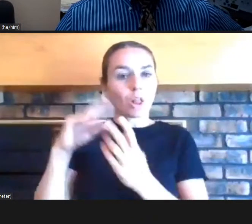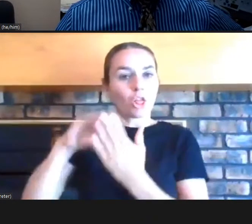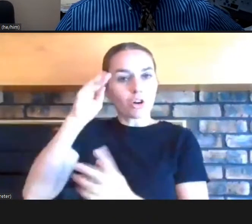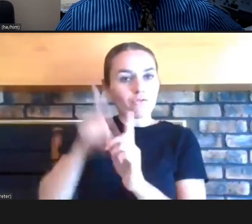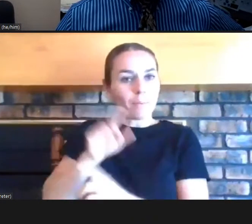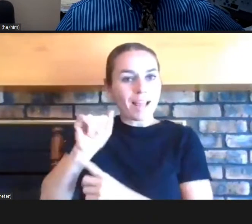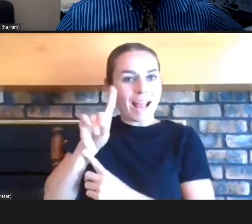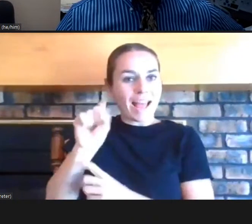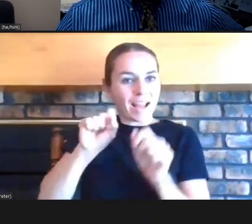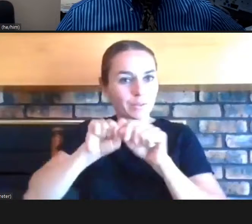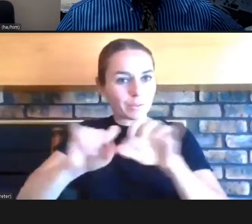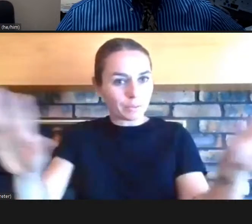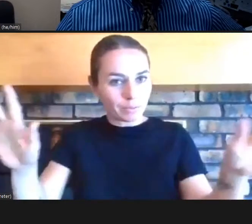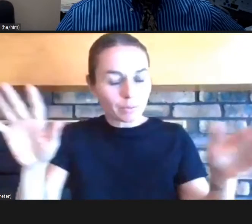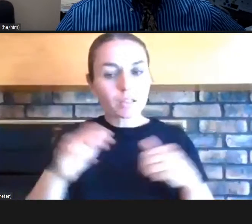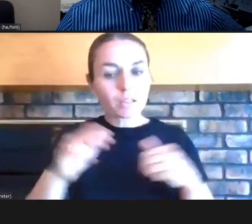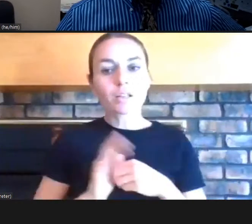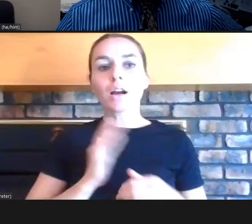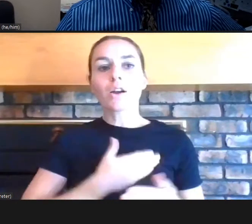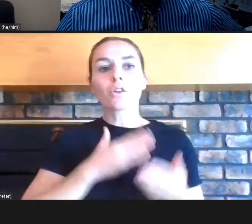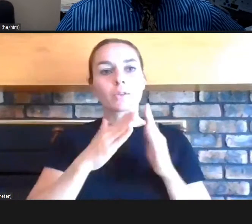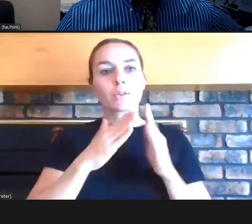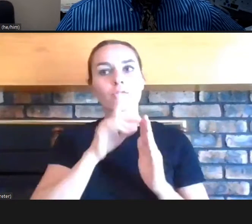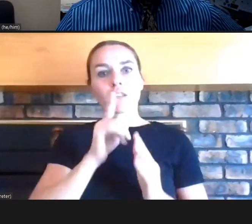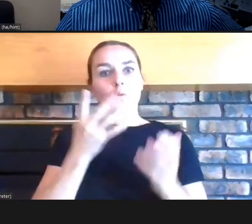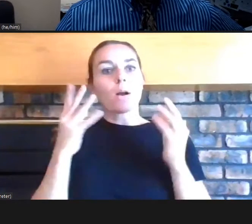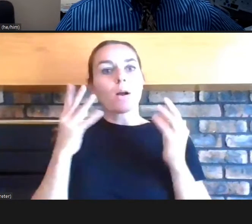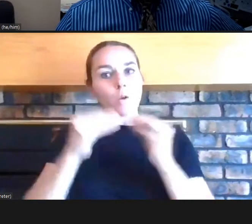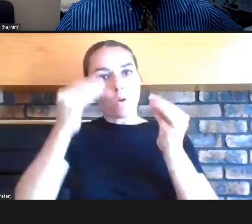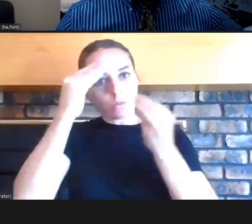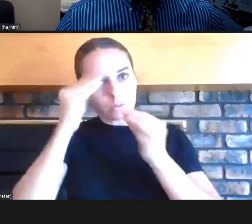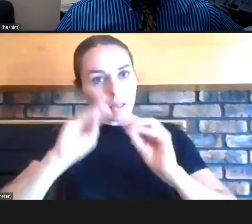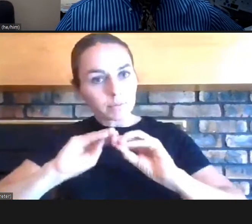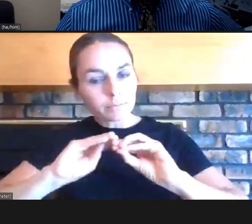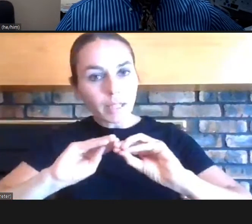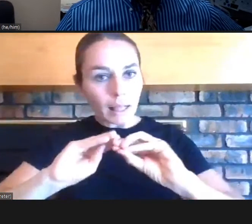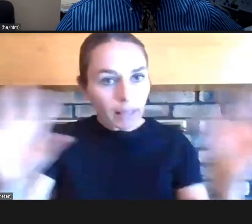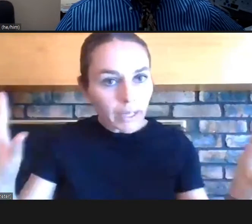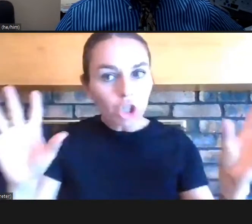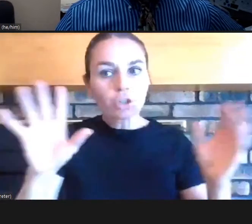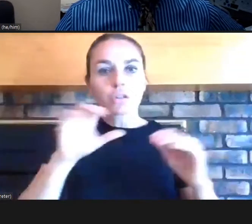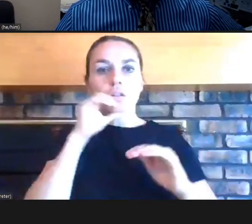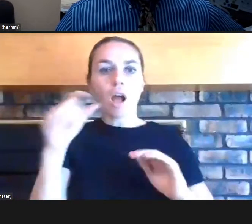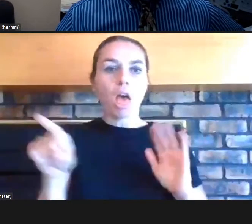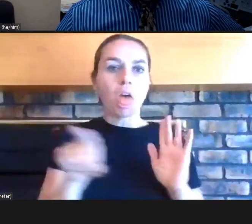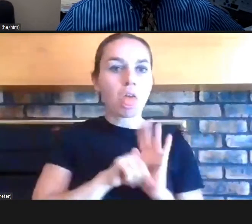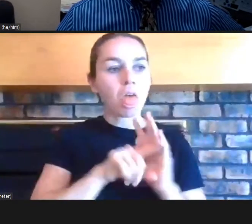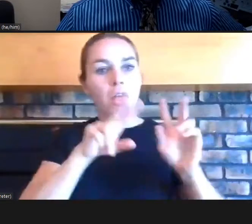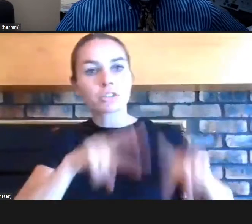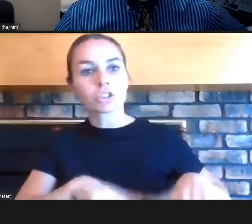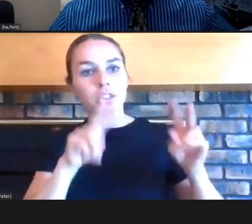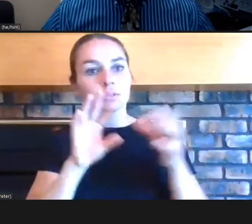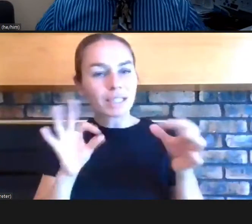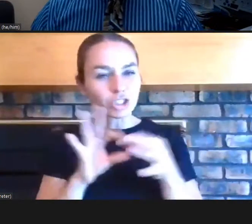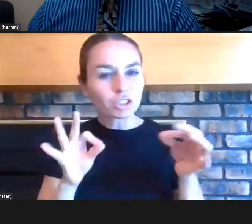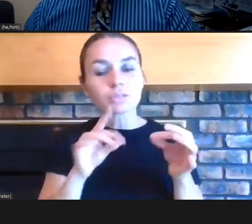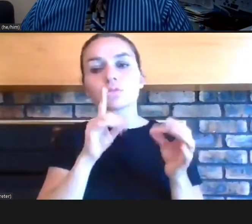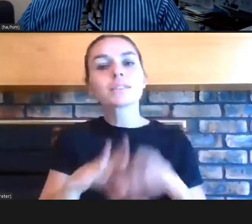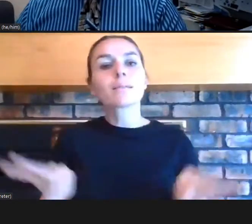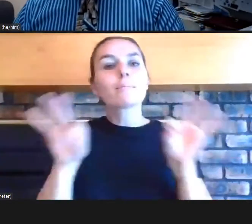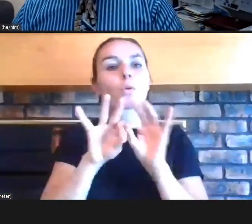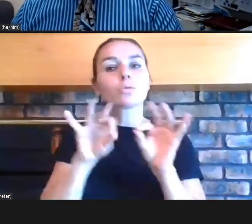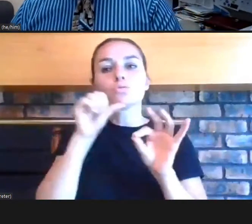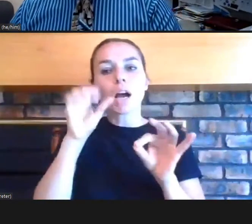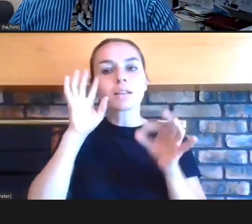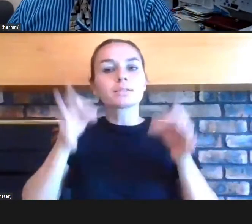for broader and less stigmatizing messaging and vaccine access that isn't determined by identity, but rather